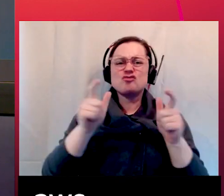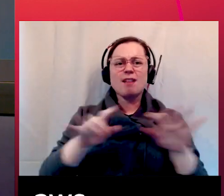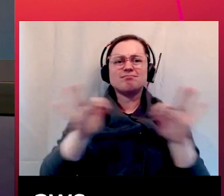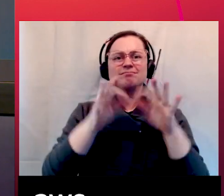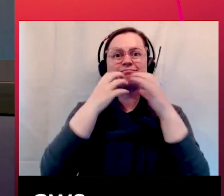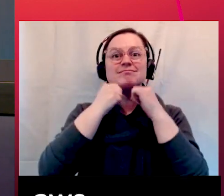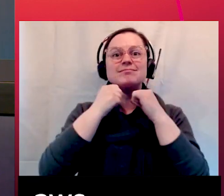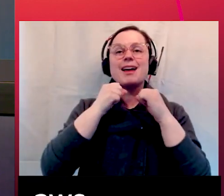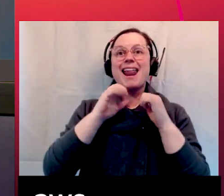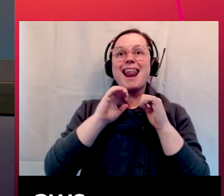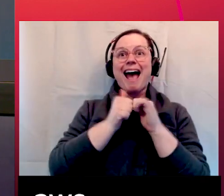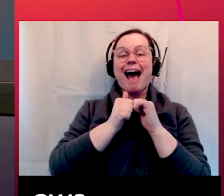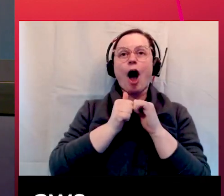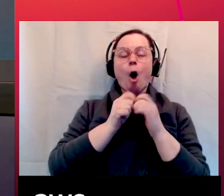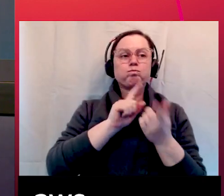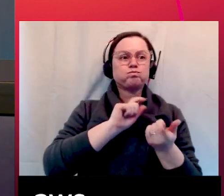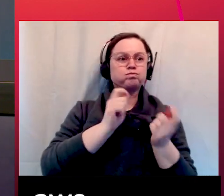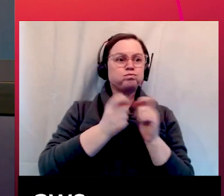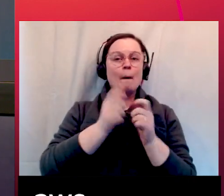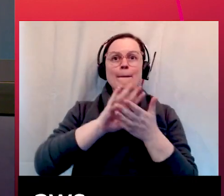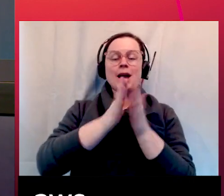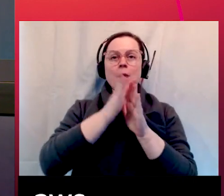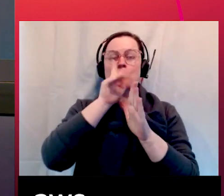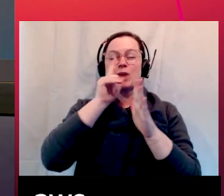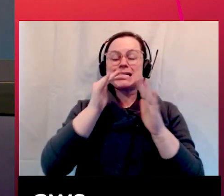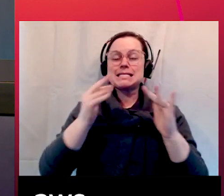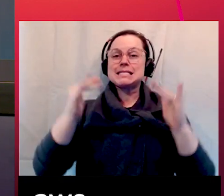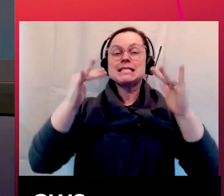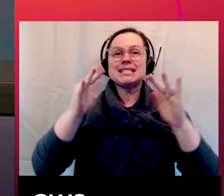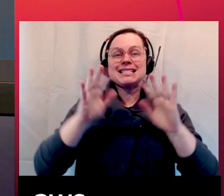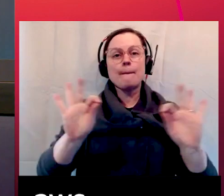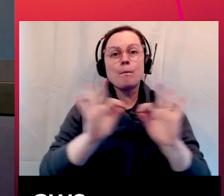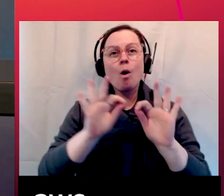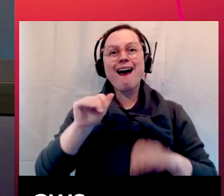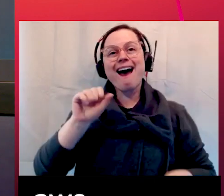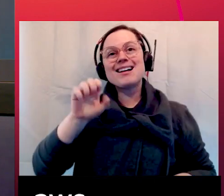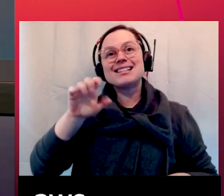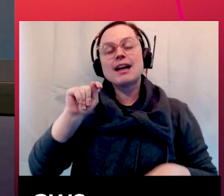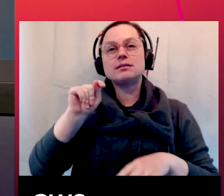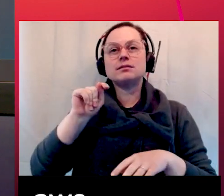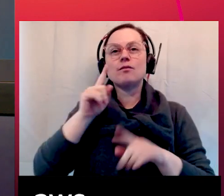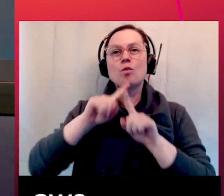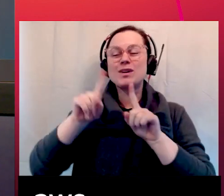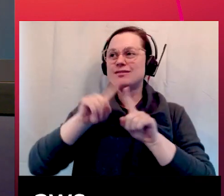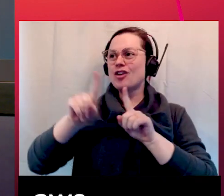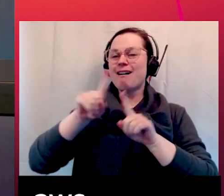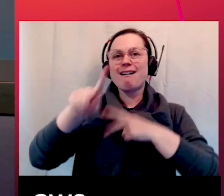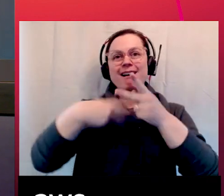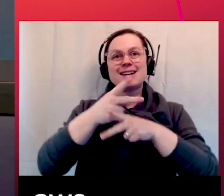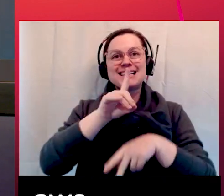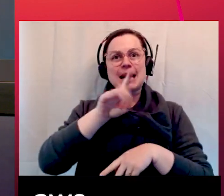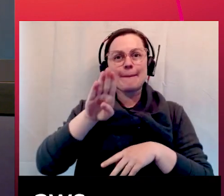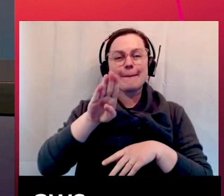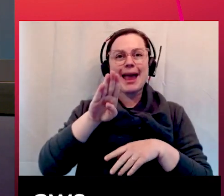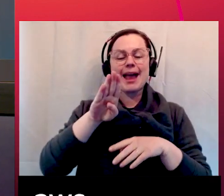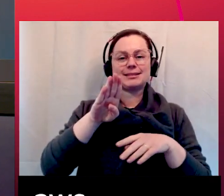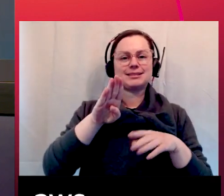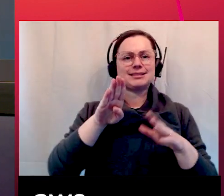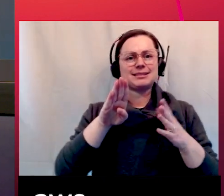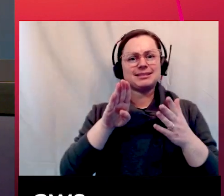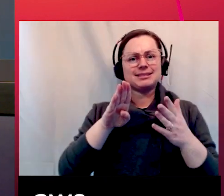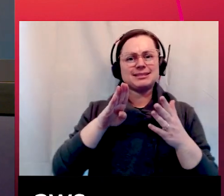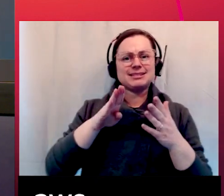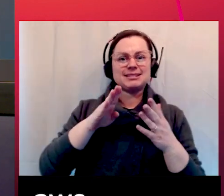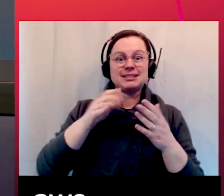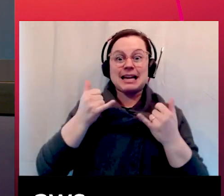the years, such a huge asset to spawn so many different types of databases that we've got now? And how has that influenced